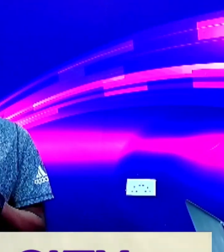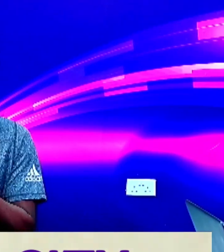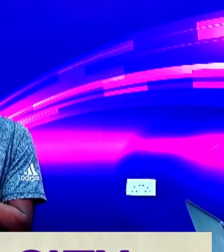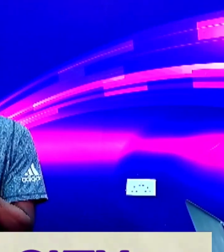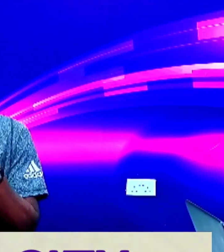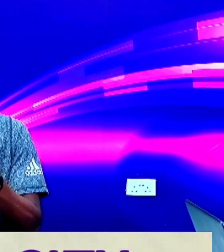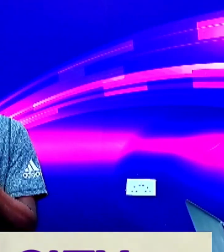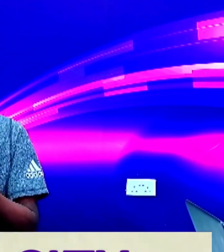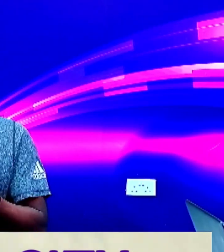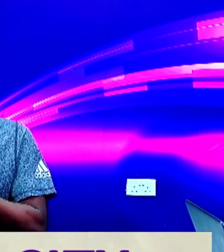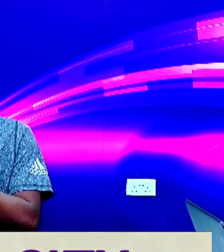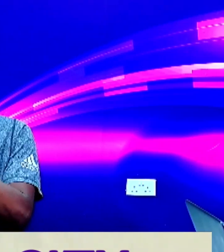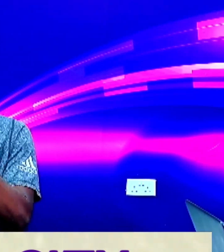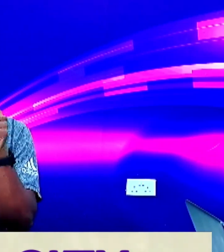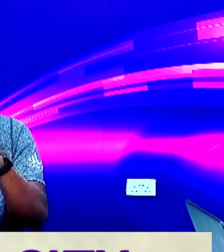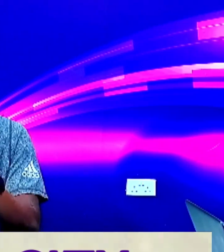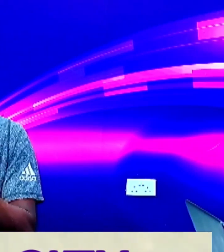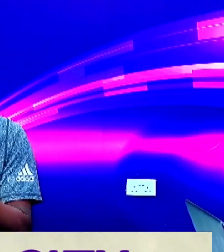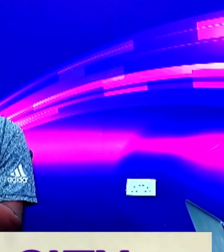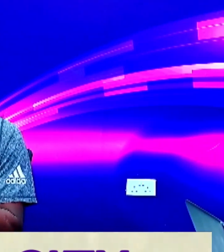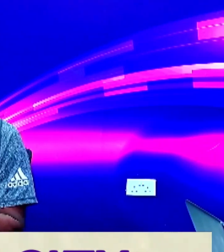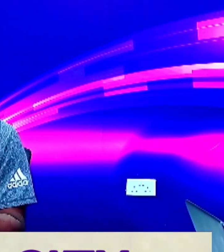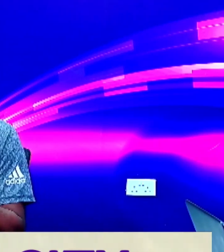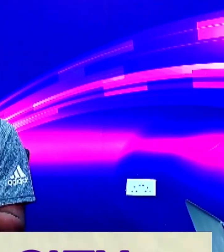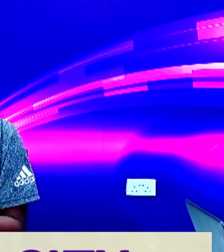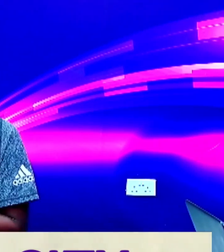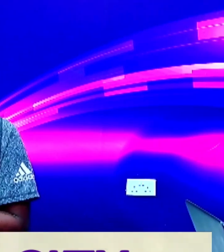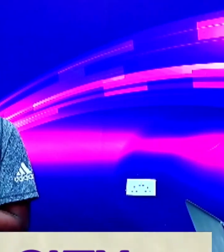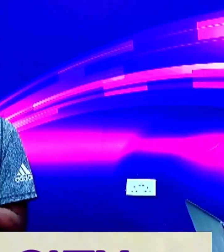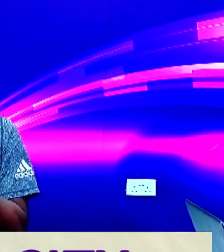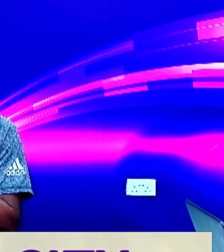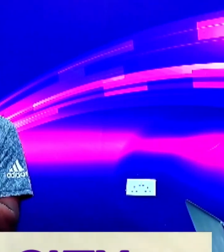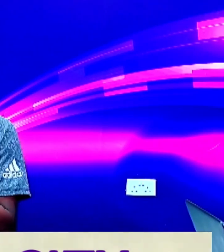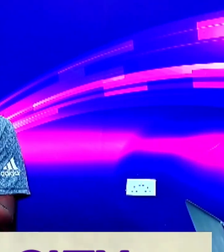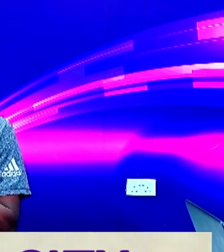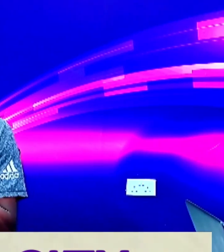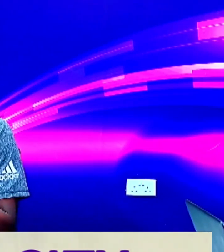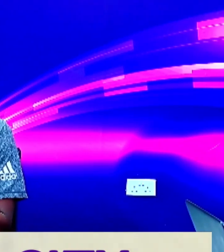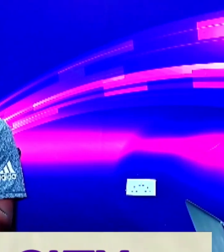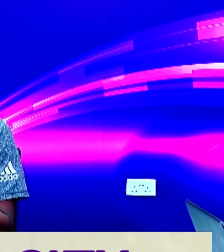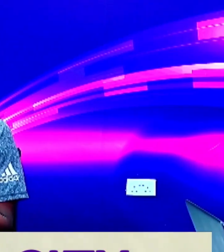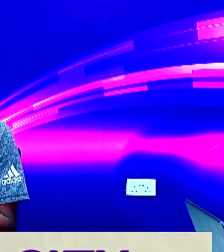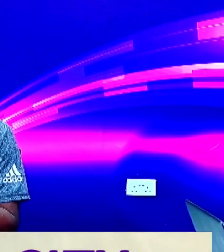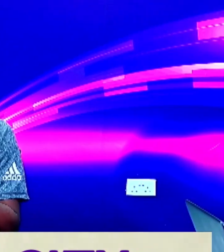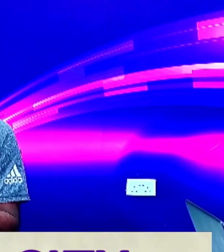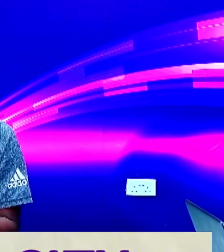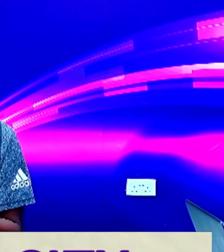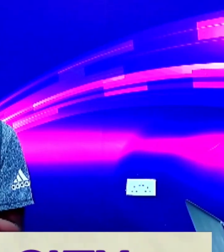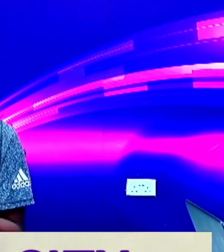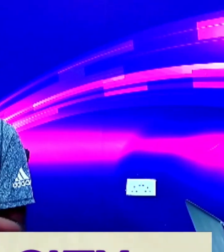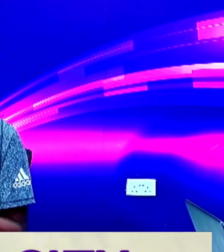much. And this is my first time to be on Science TV. Thank you very much for inviting me